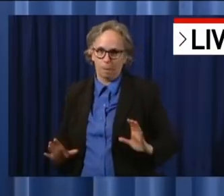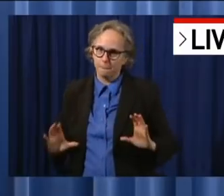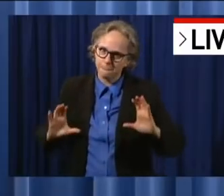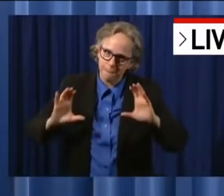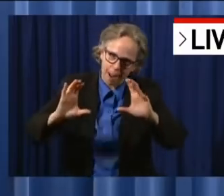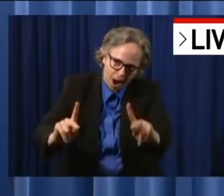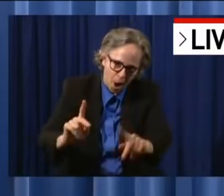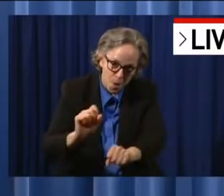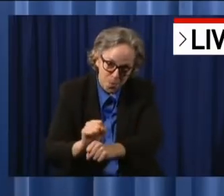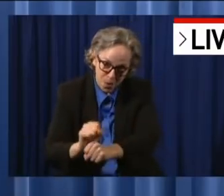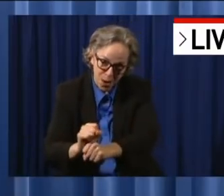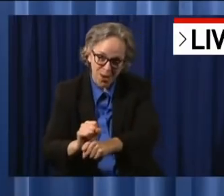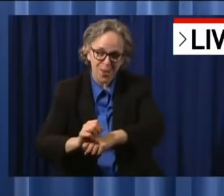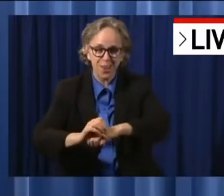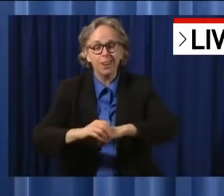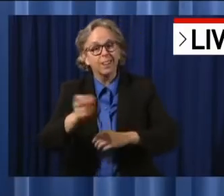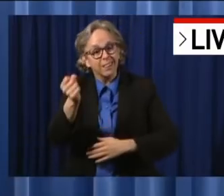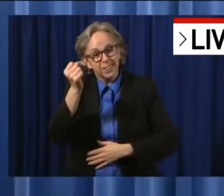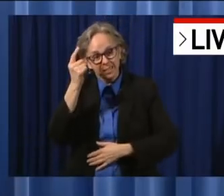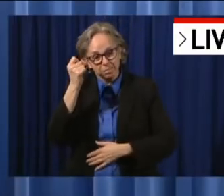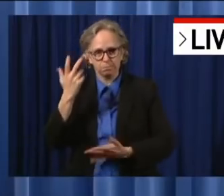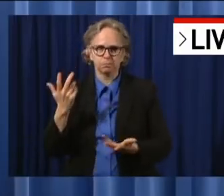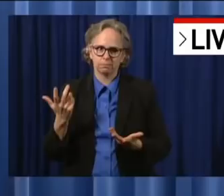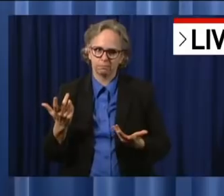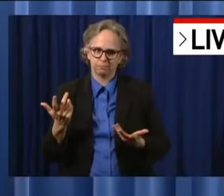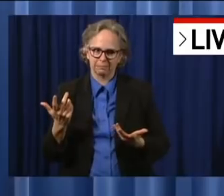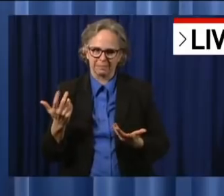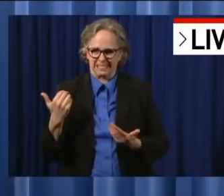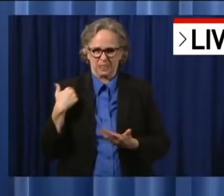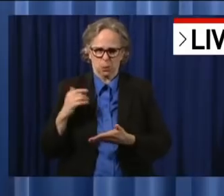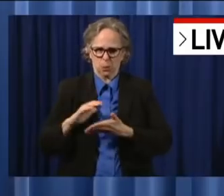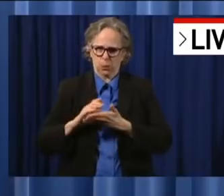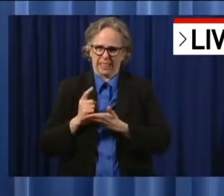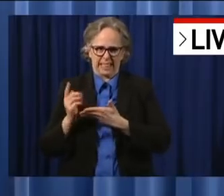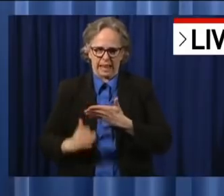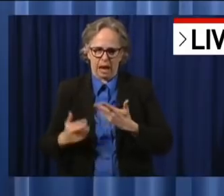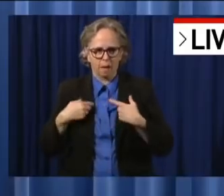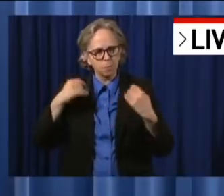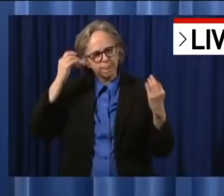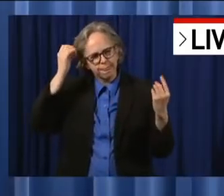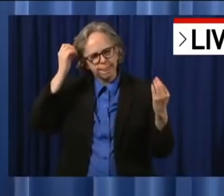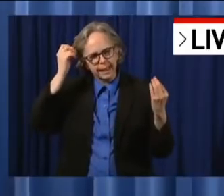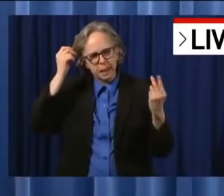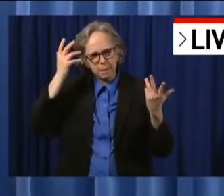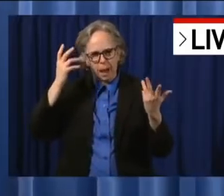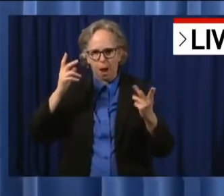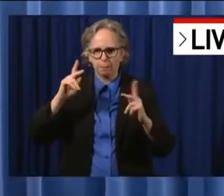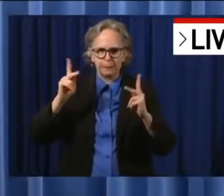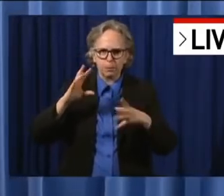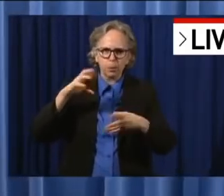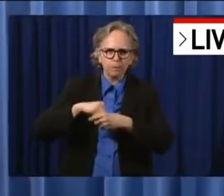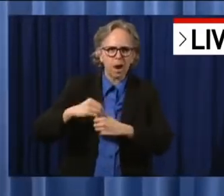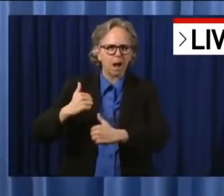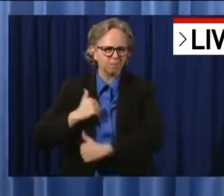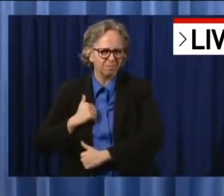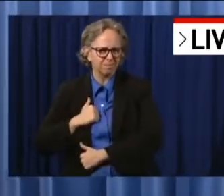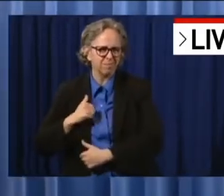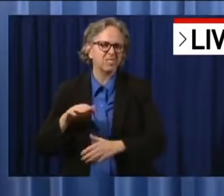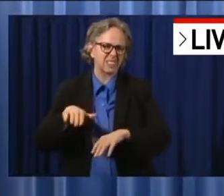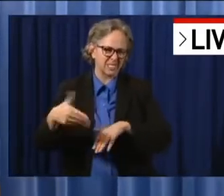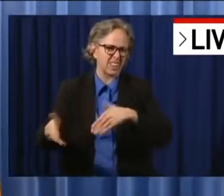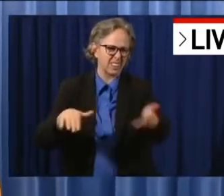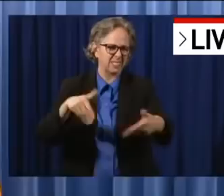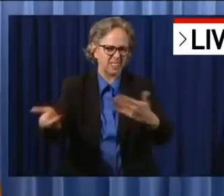this past weekend, those that gave their lives in defense of our freedom. As we start today, I'd like to take a moment